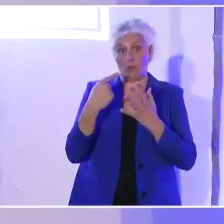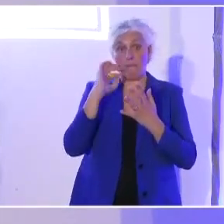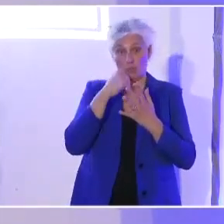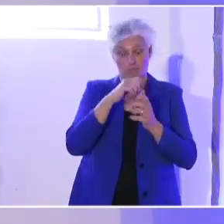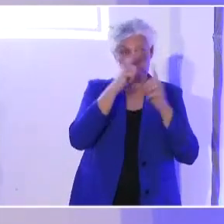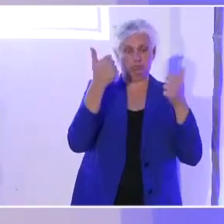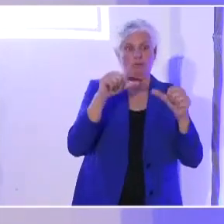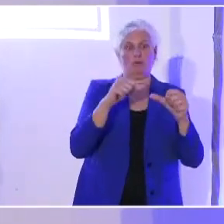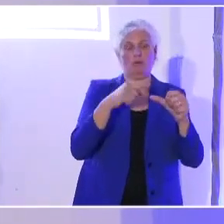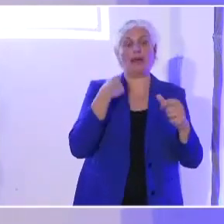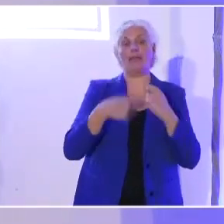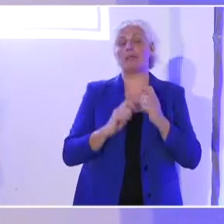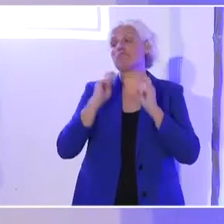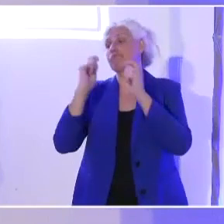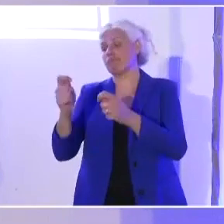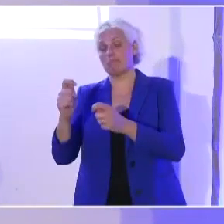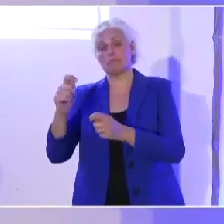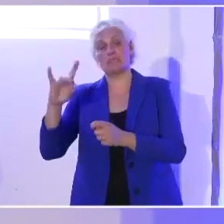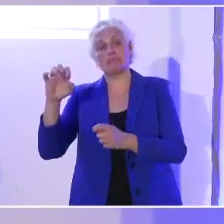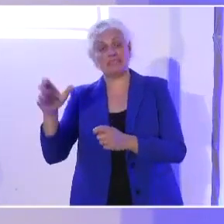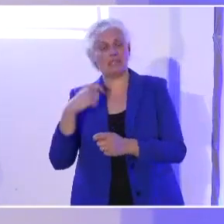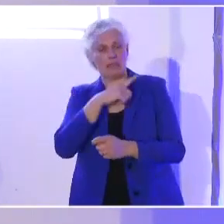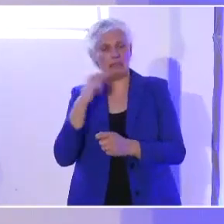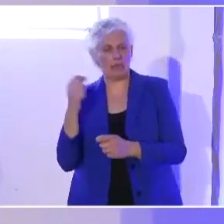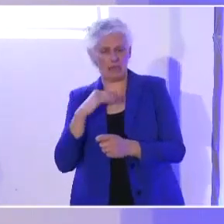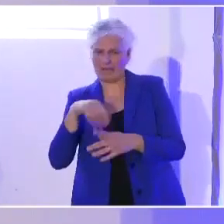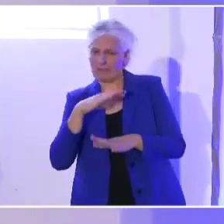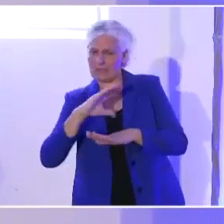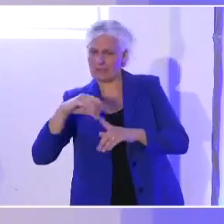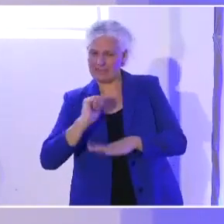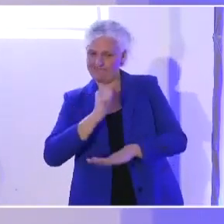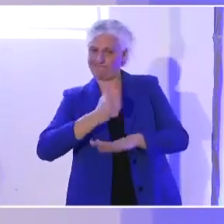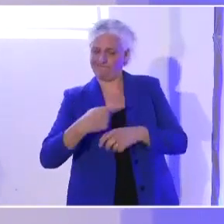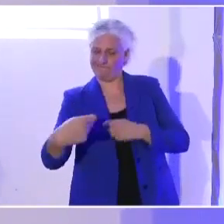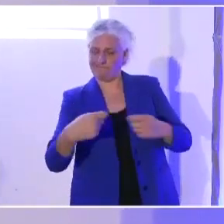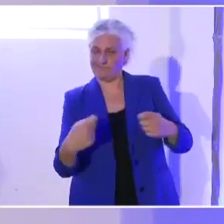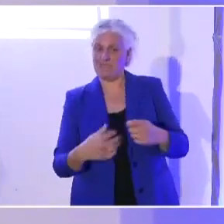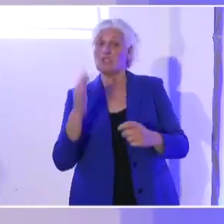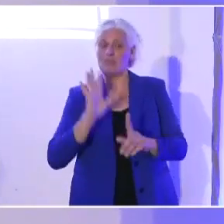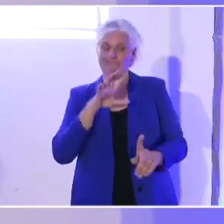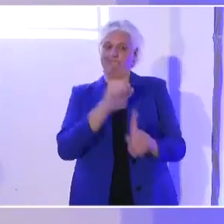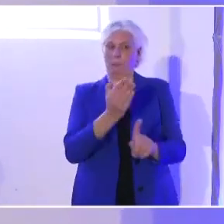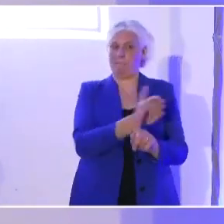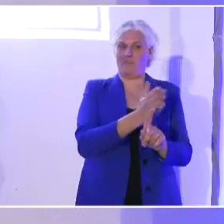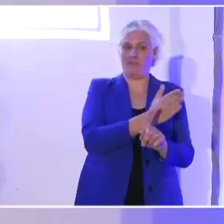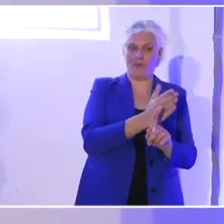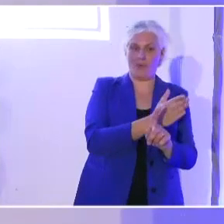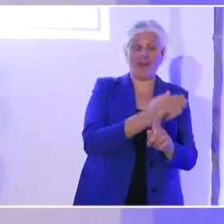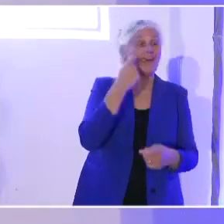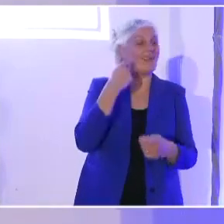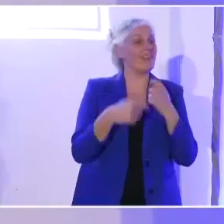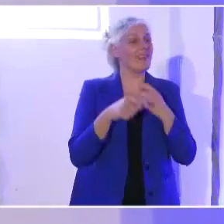The DPC, however, said that had they had certain measures in place, they would have detected the breach sooner, and